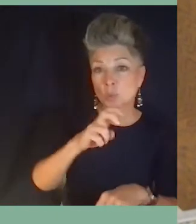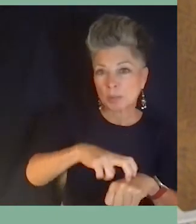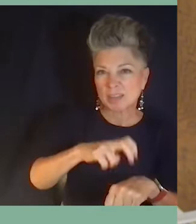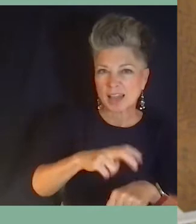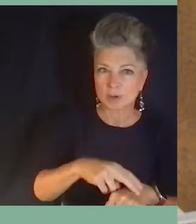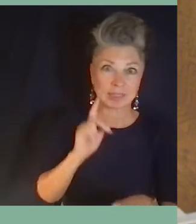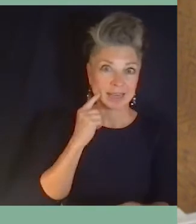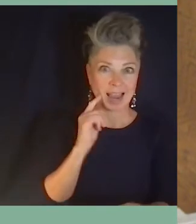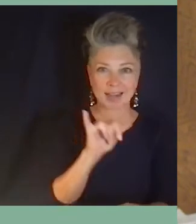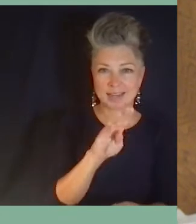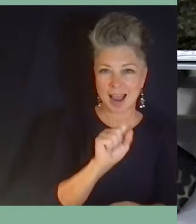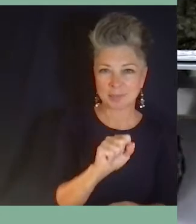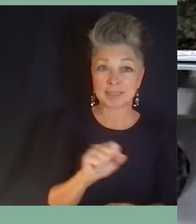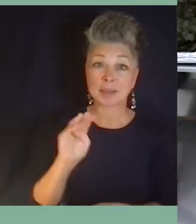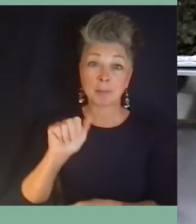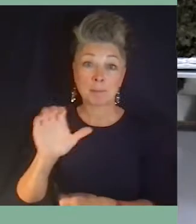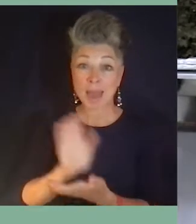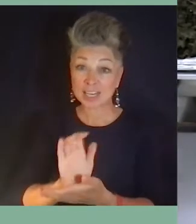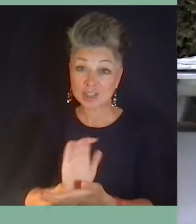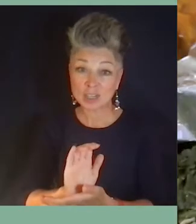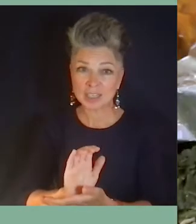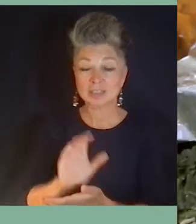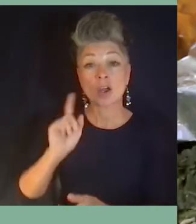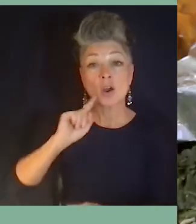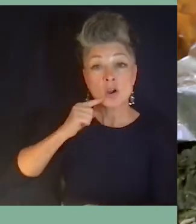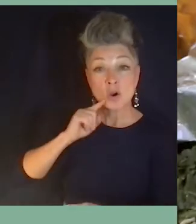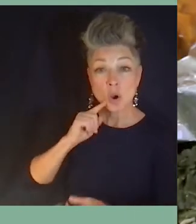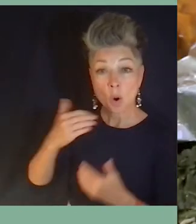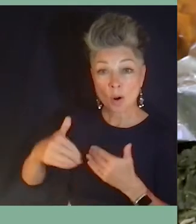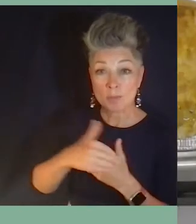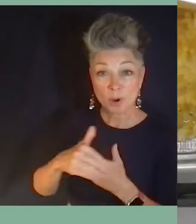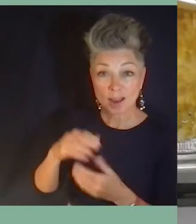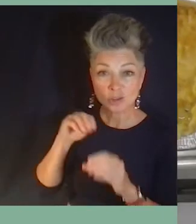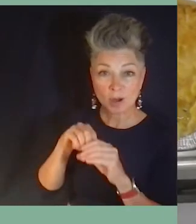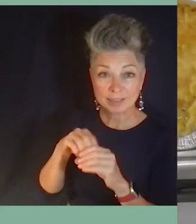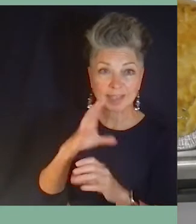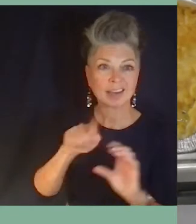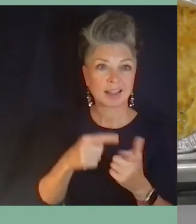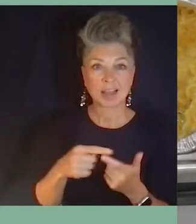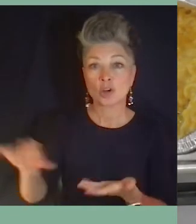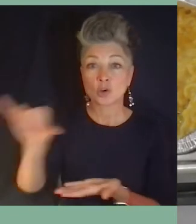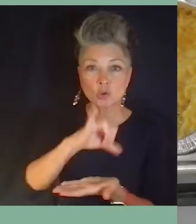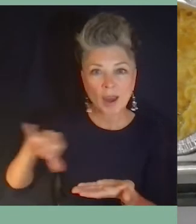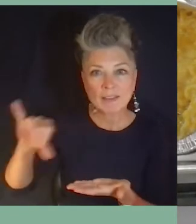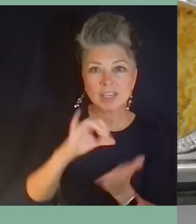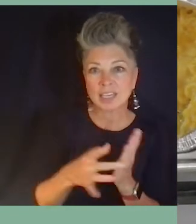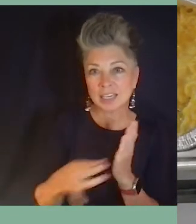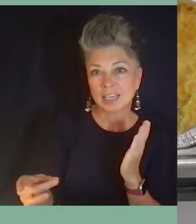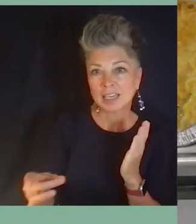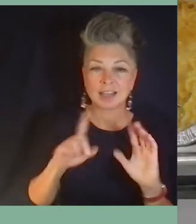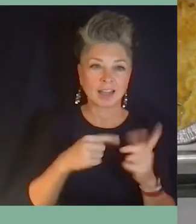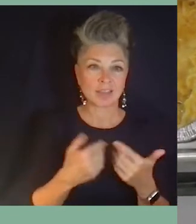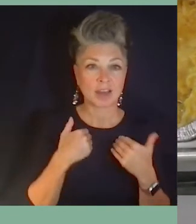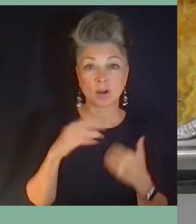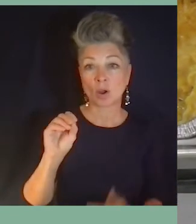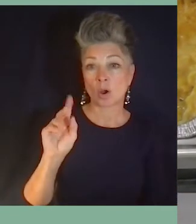what they call them candy yams, macaroni and cheese, cornbread dressing, and then we have gravy to accent our dressing,